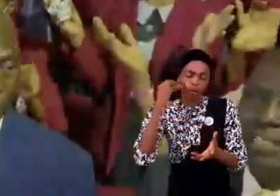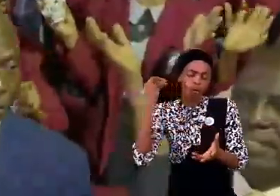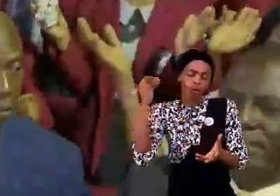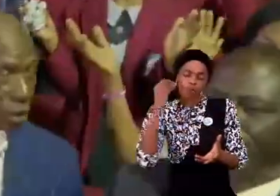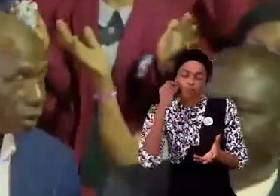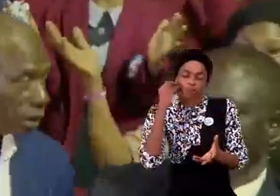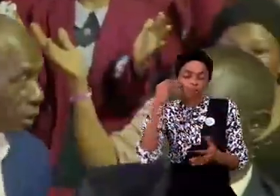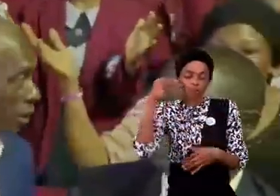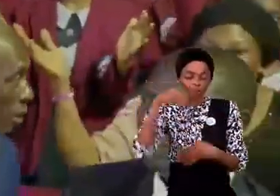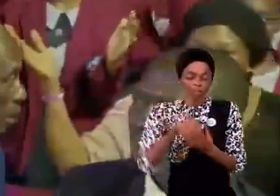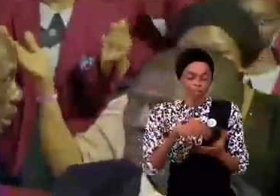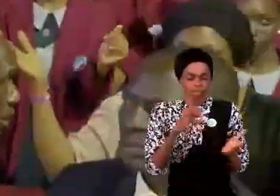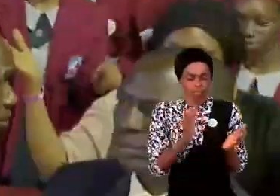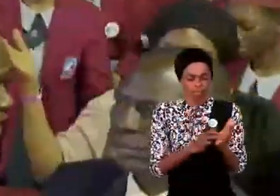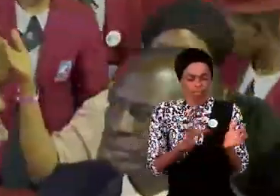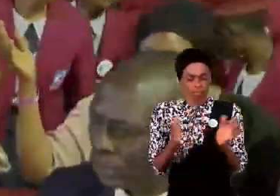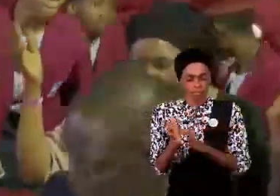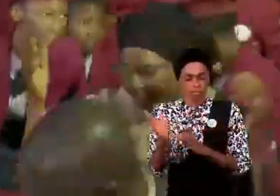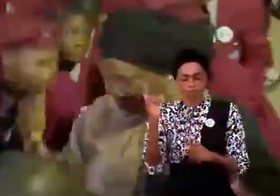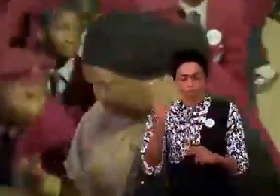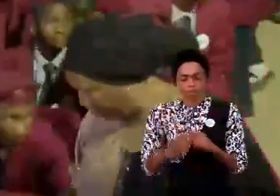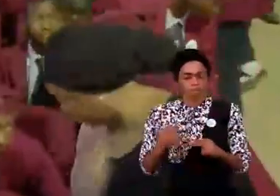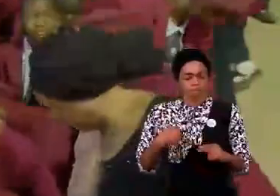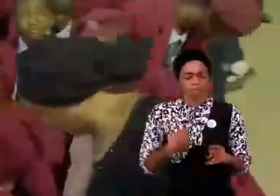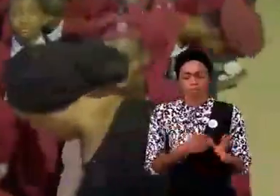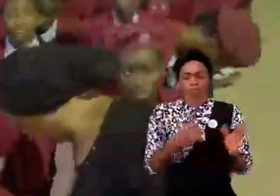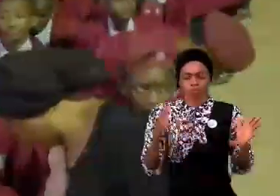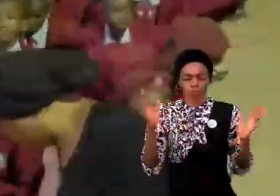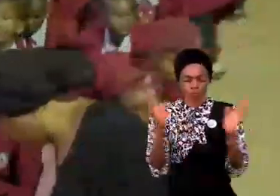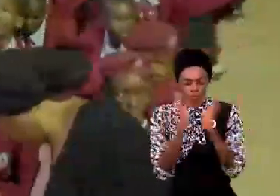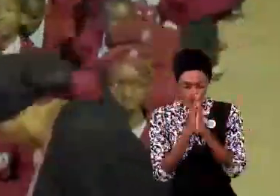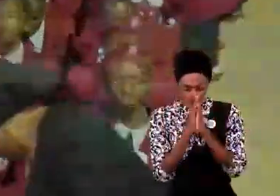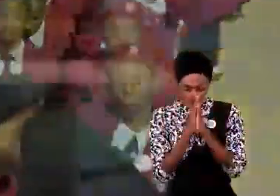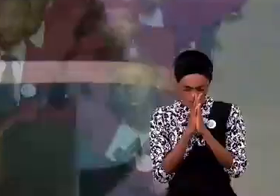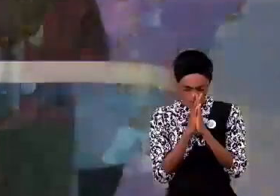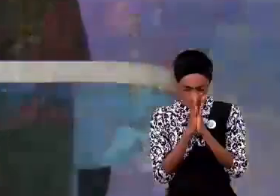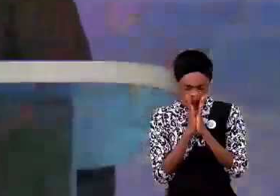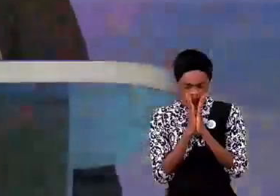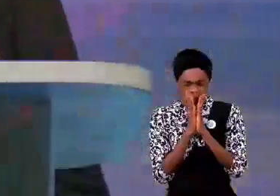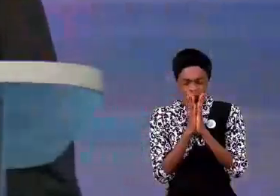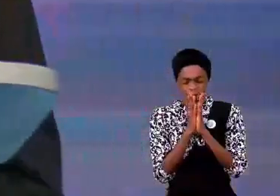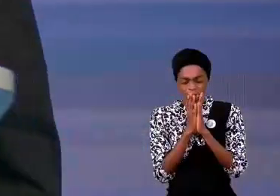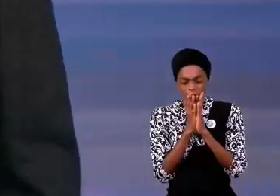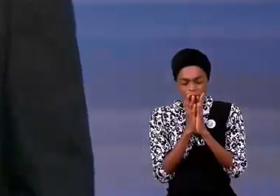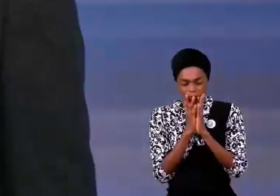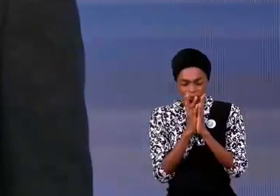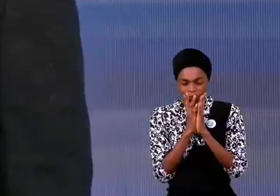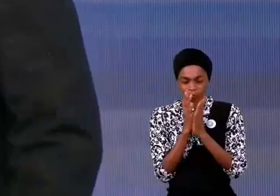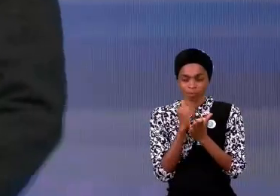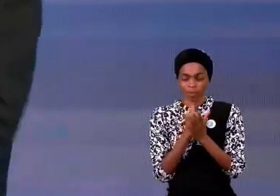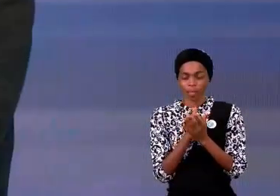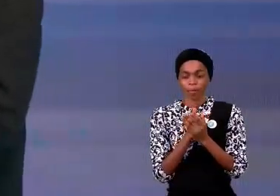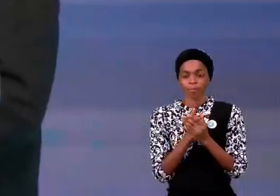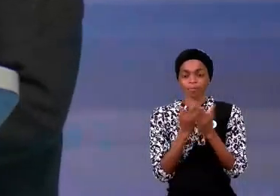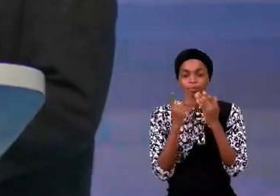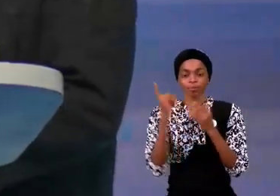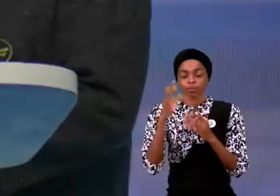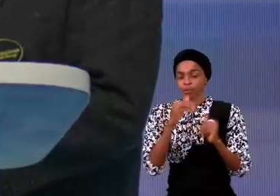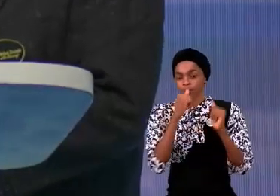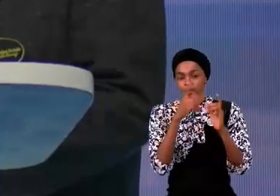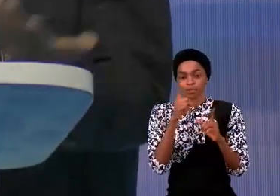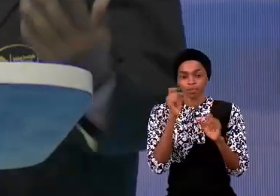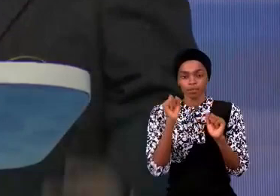God bless you. You can sit down. We'll be talking about the power that never